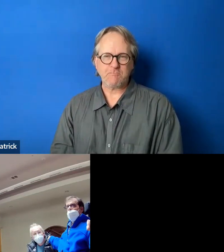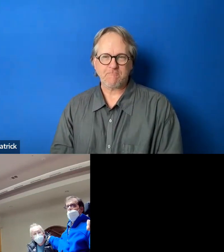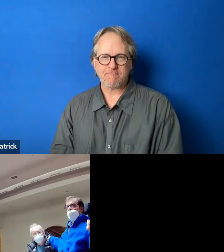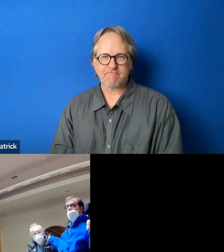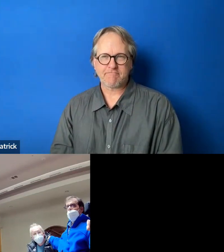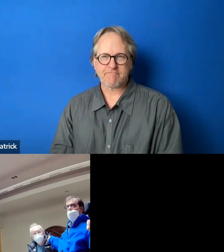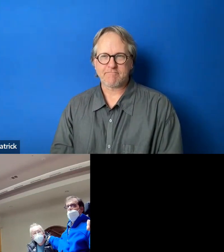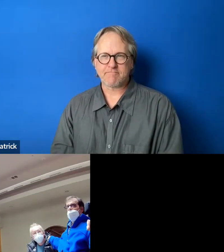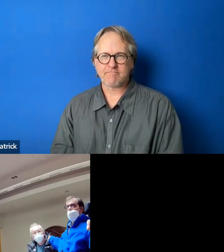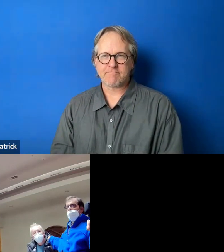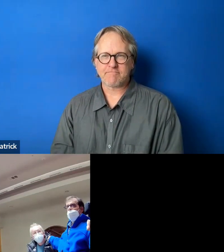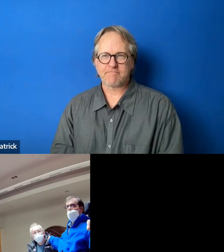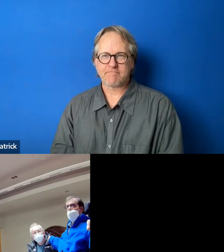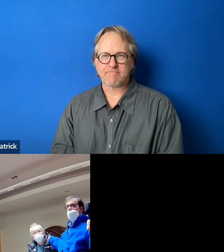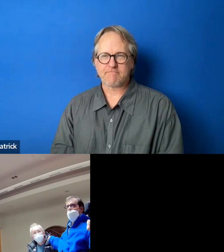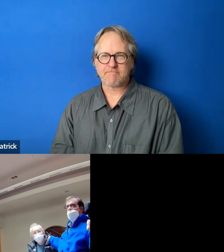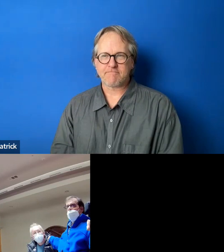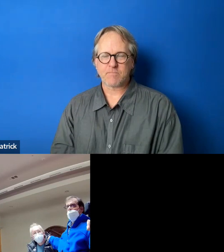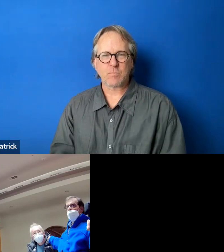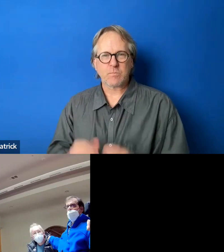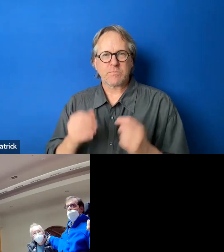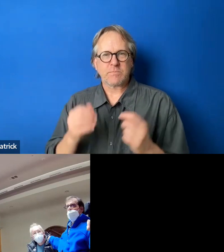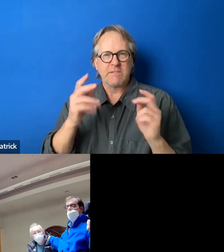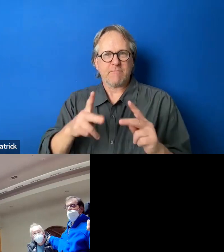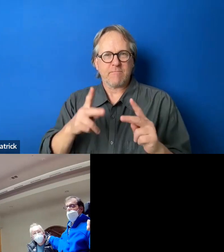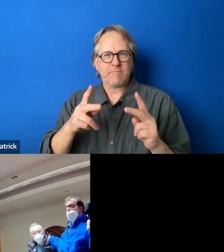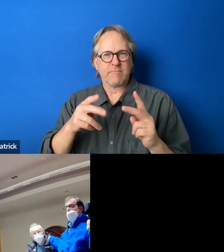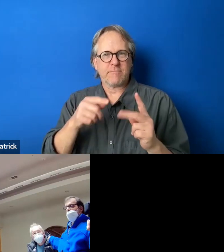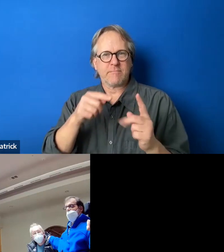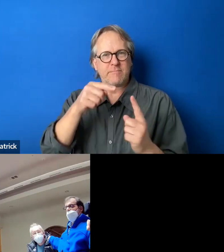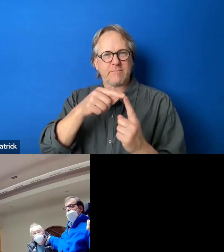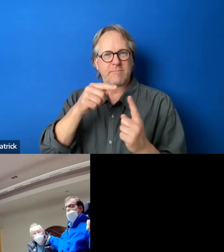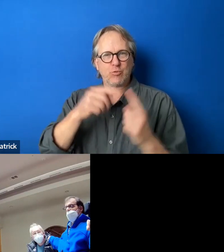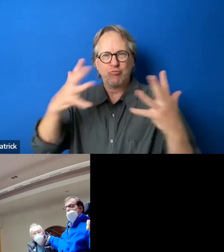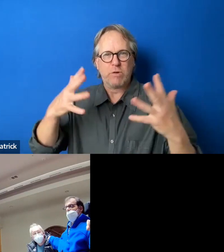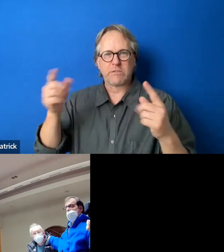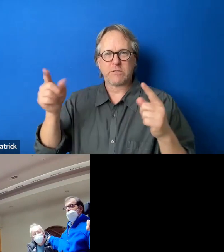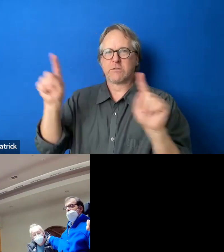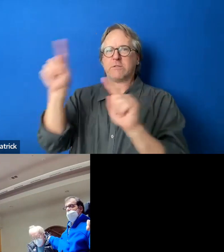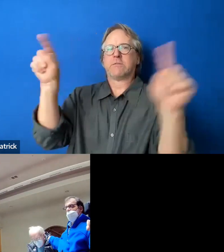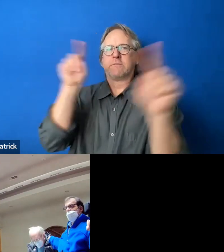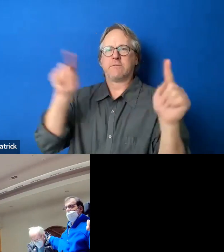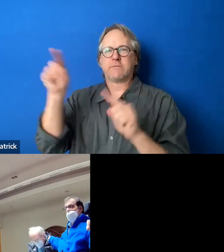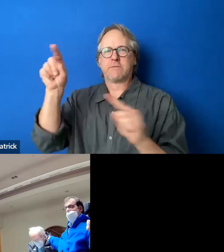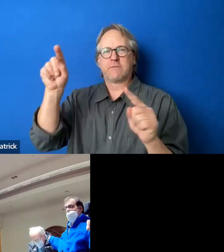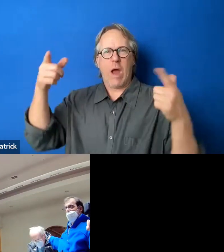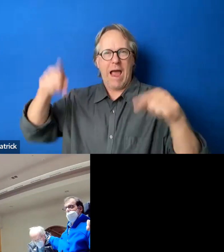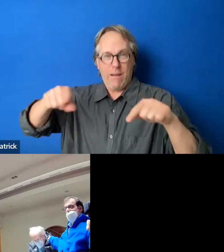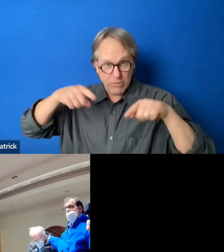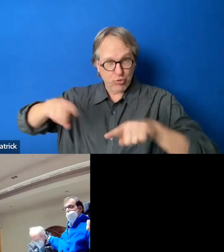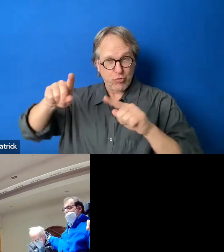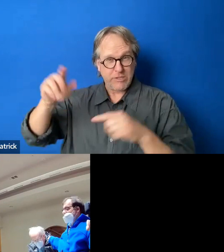I'm not getting sensory overload from what's happening in worship?